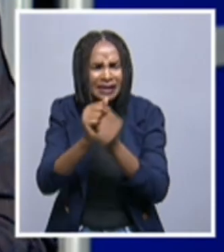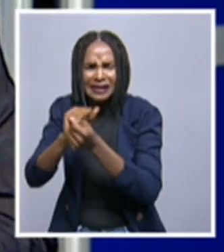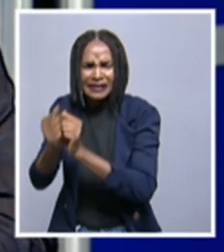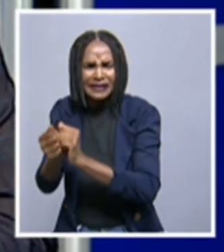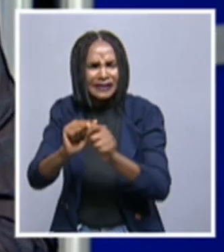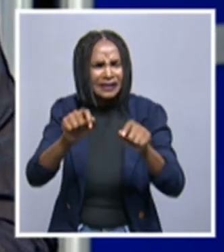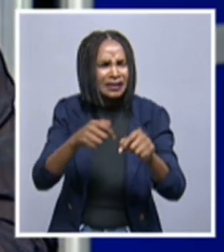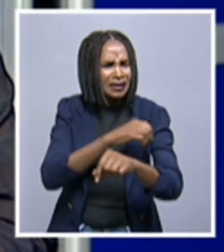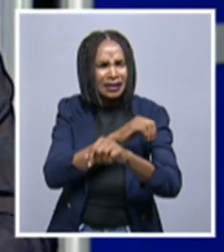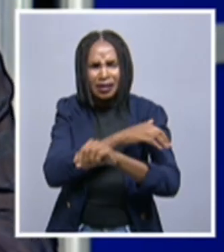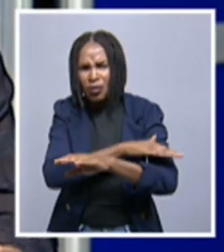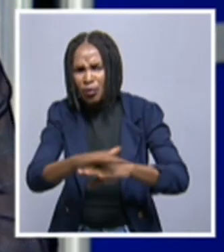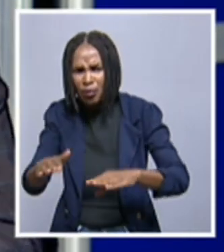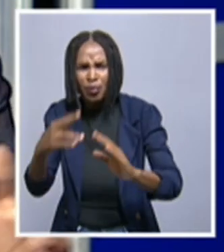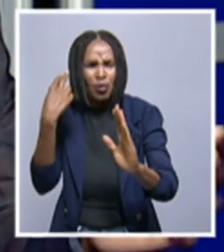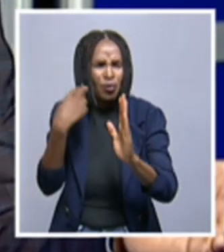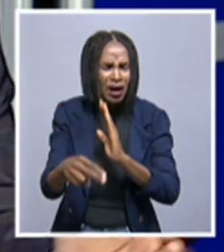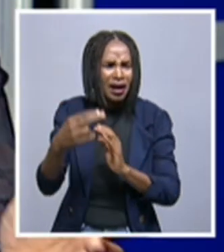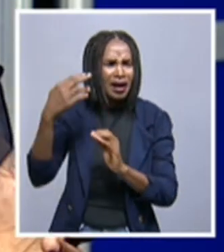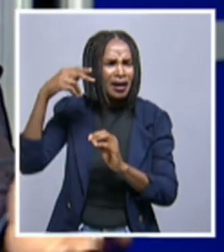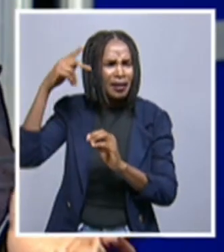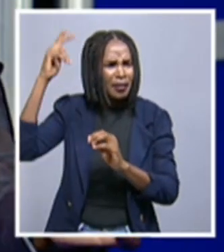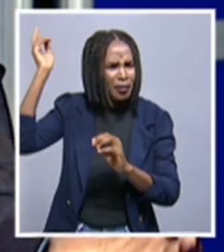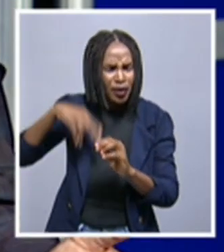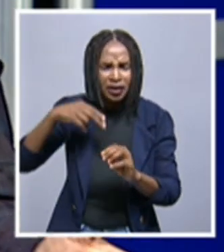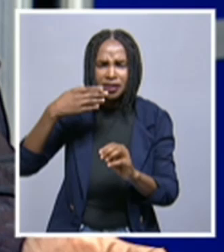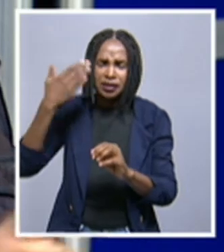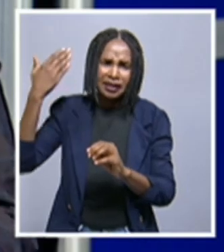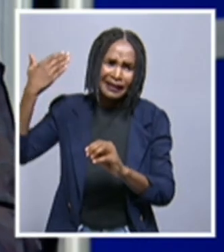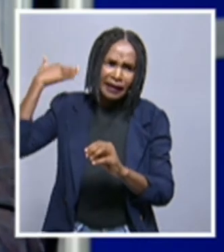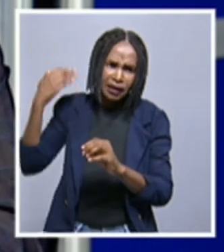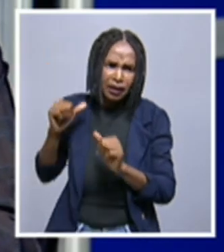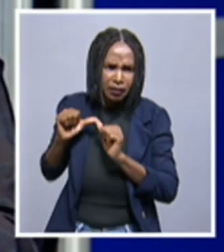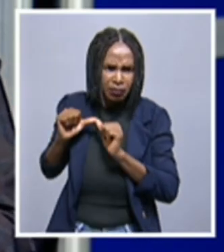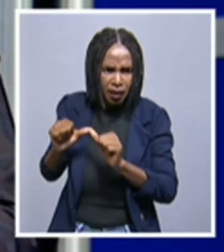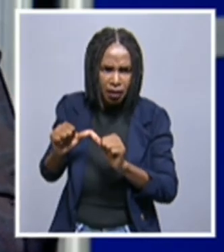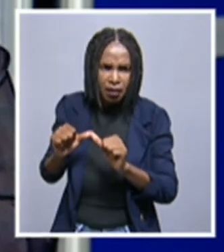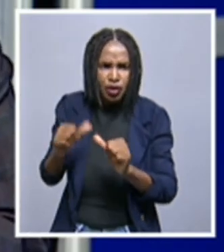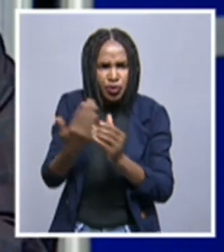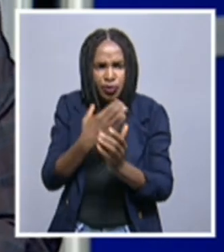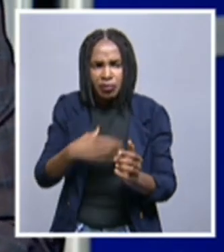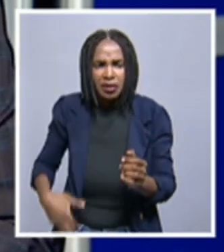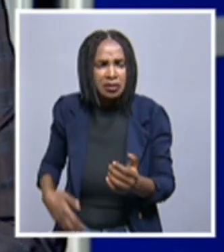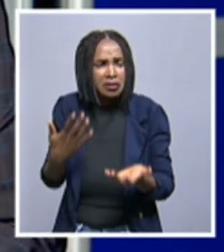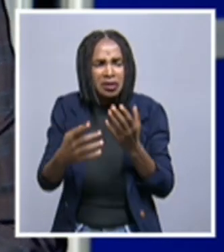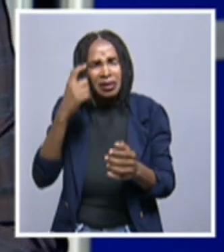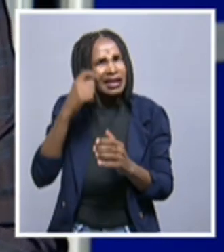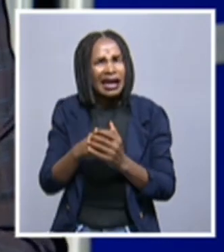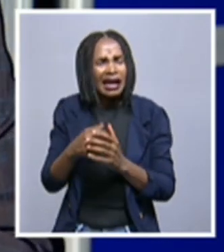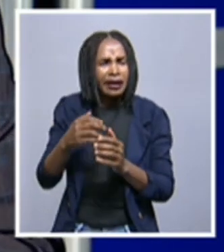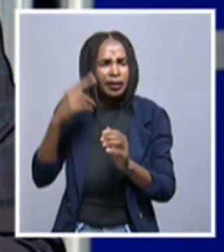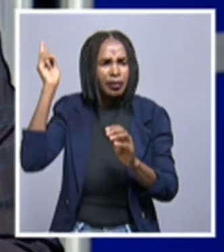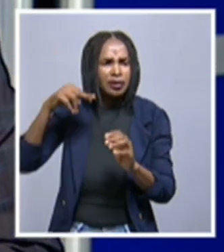more likely to change all the policies which have been governing the economy. You are more likely to come and probably